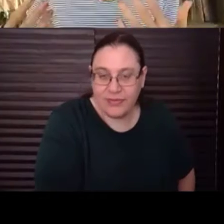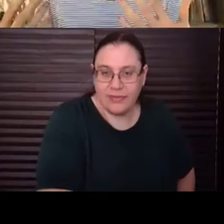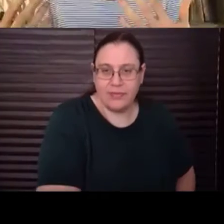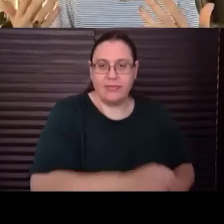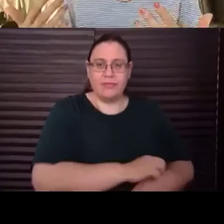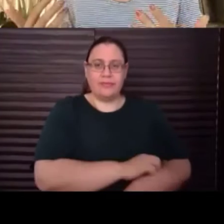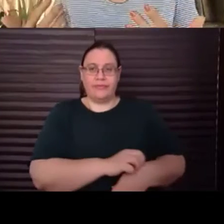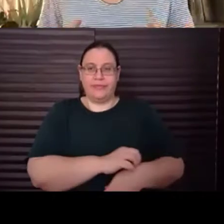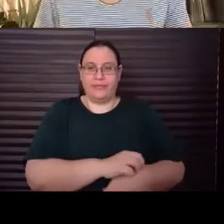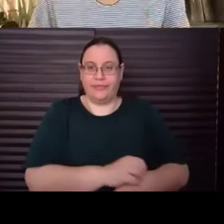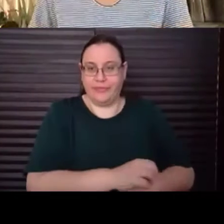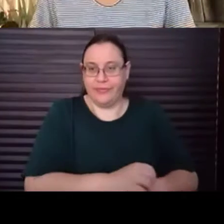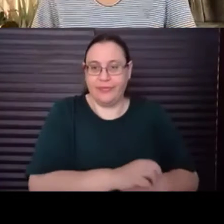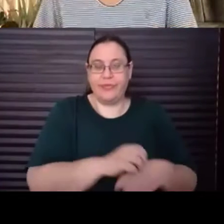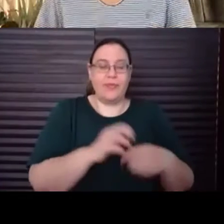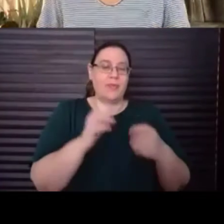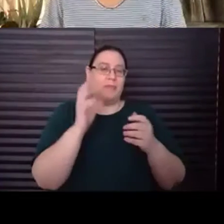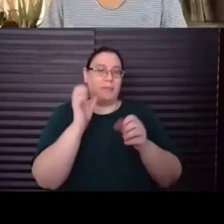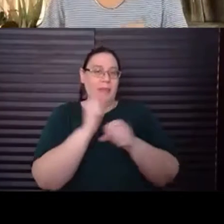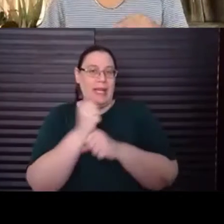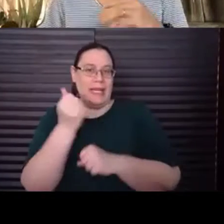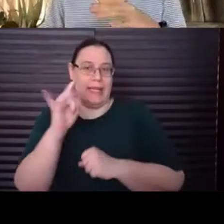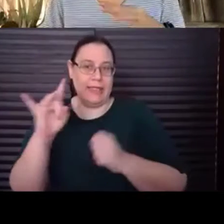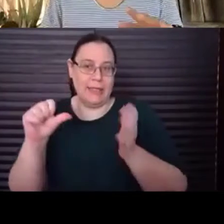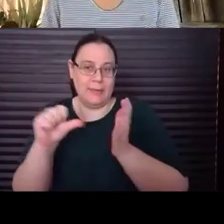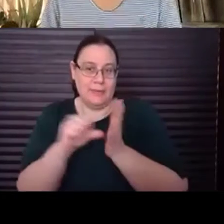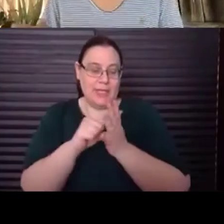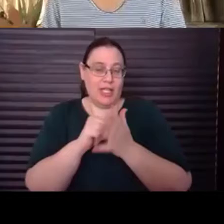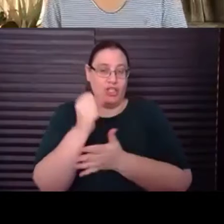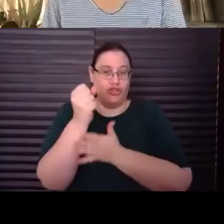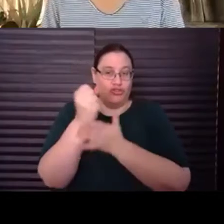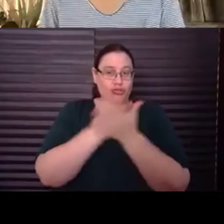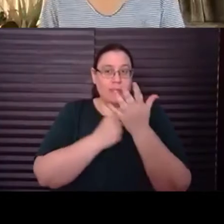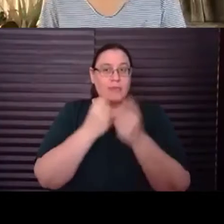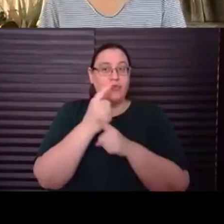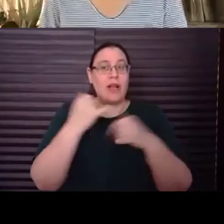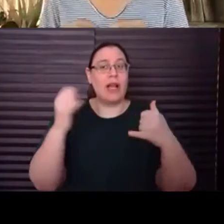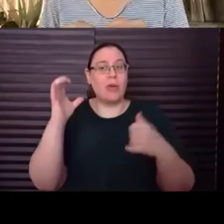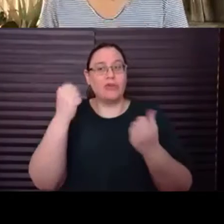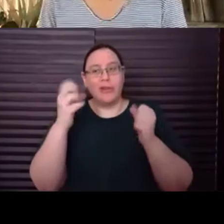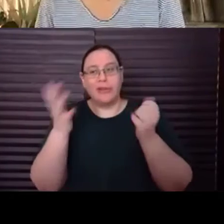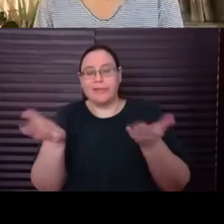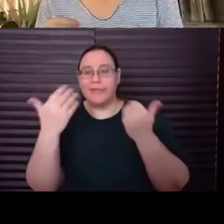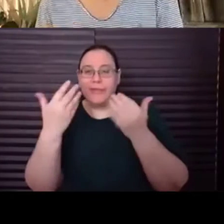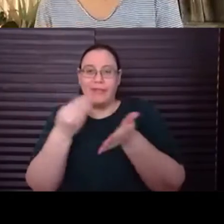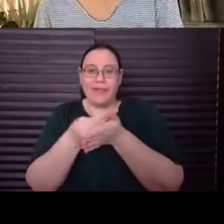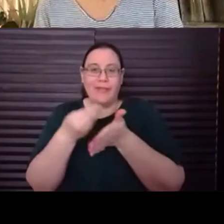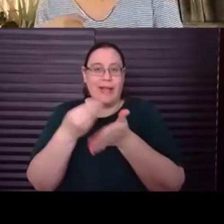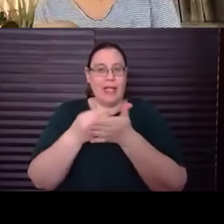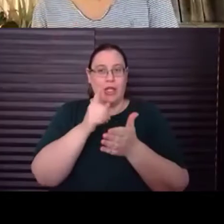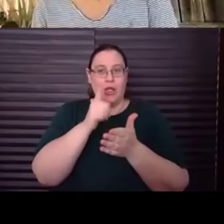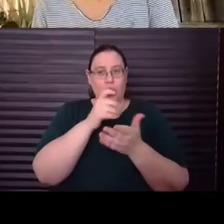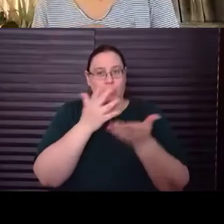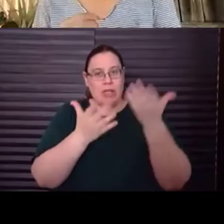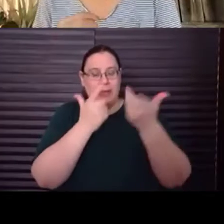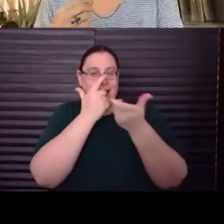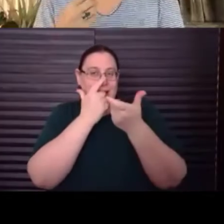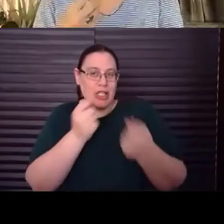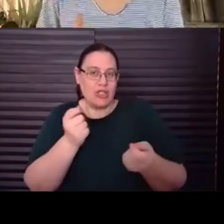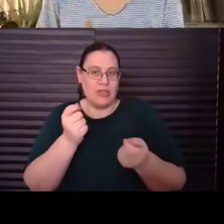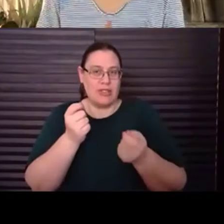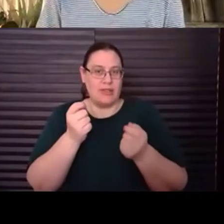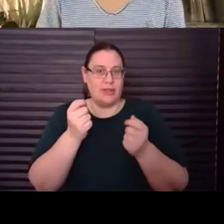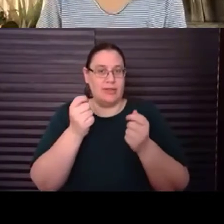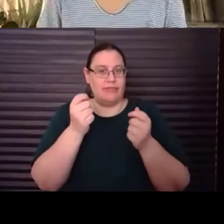made these 18-page short film scripts. So right now we're just kind of looking for funding, seeing who's interested in